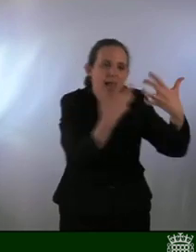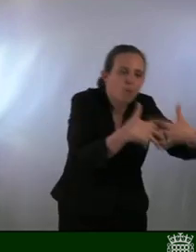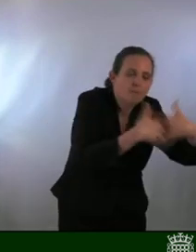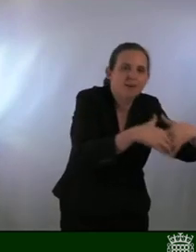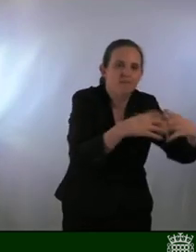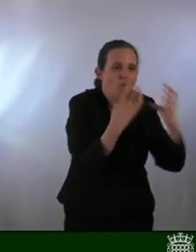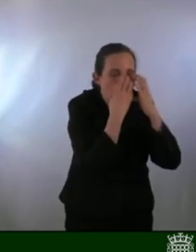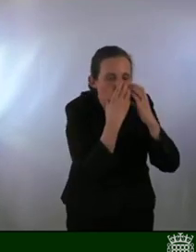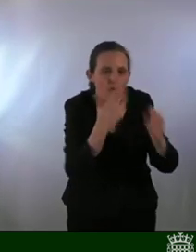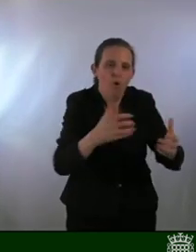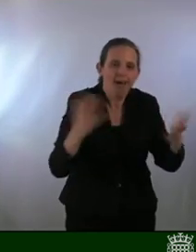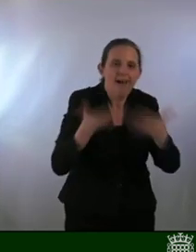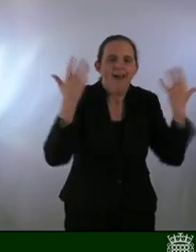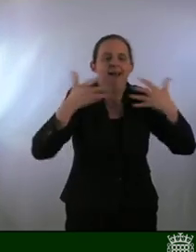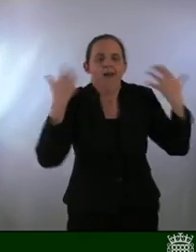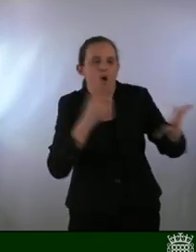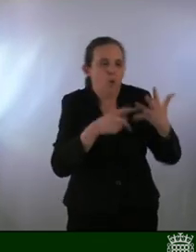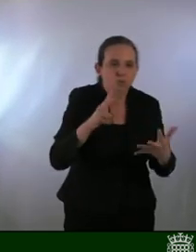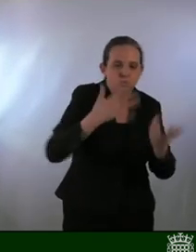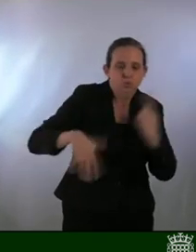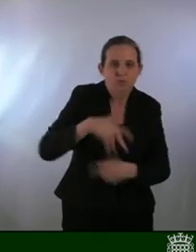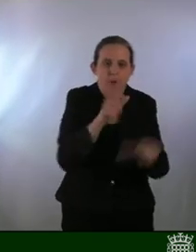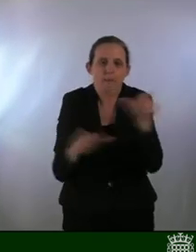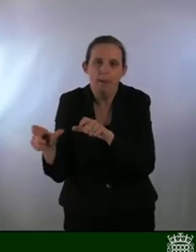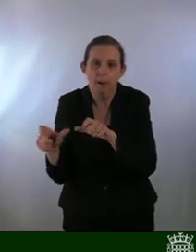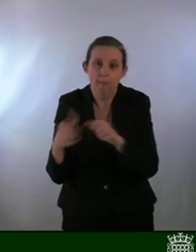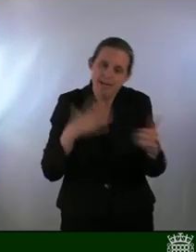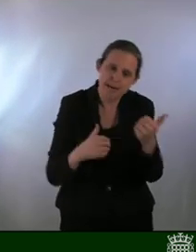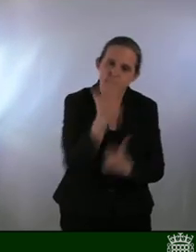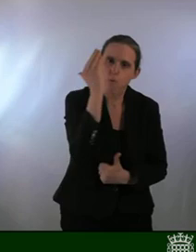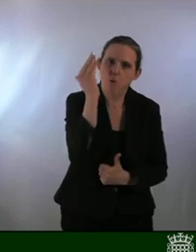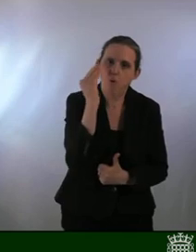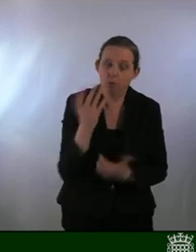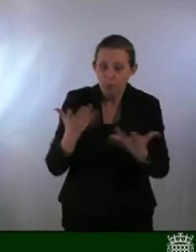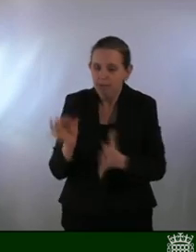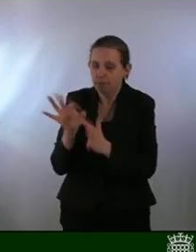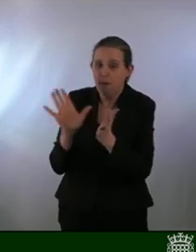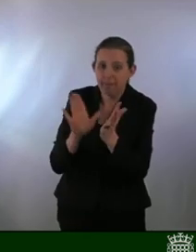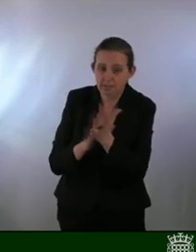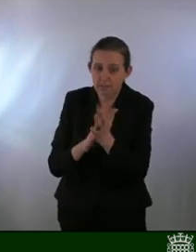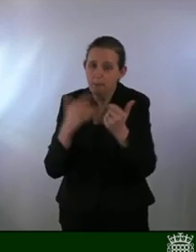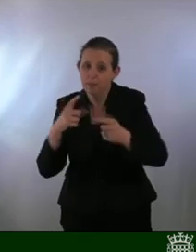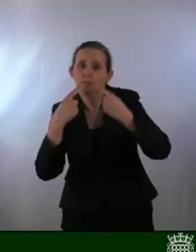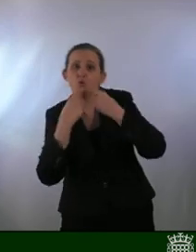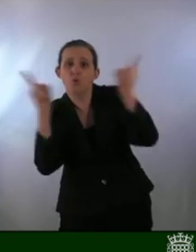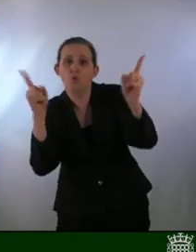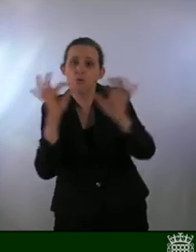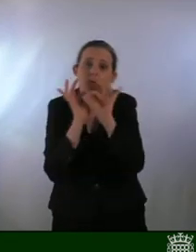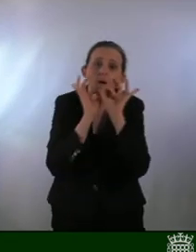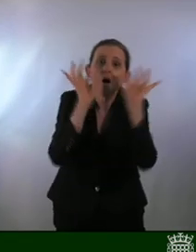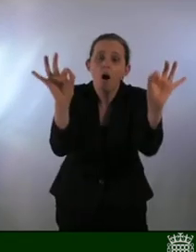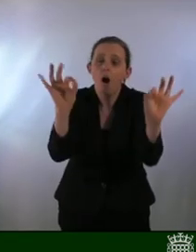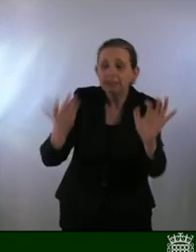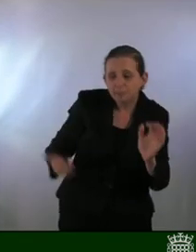of the crisis. But we need more, and today the Prime Minister hosted a call with the nation's advanced manufacturers, asking them to join